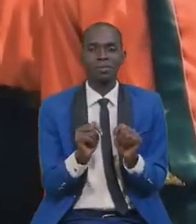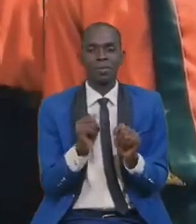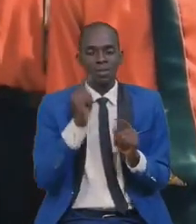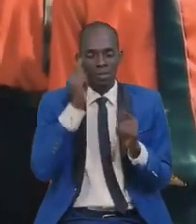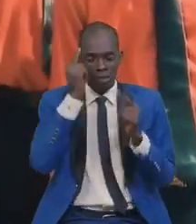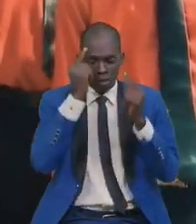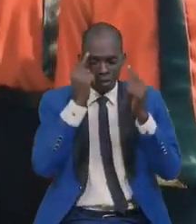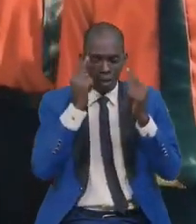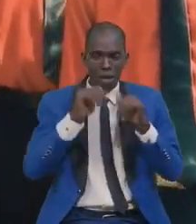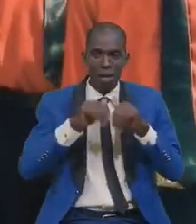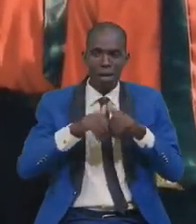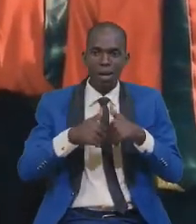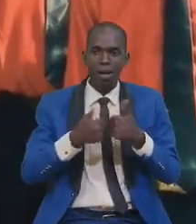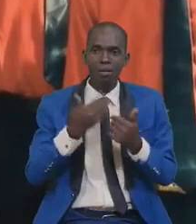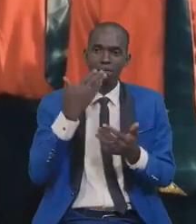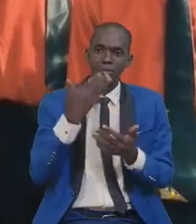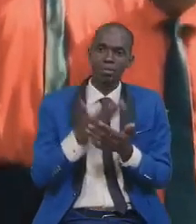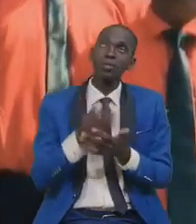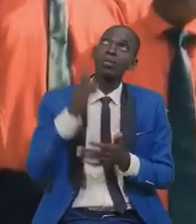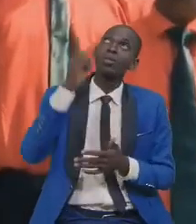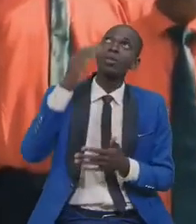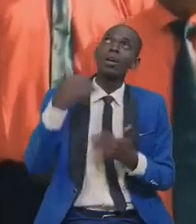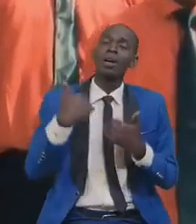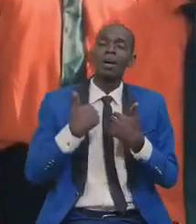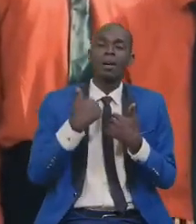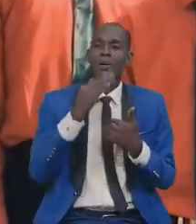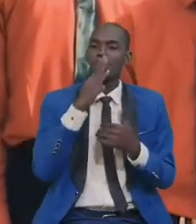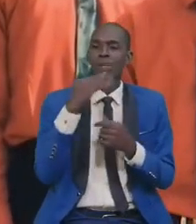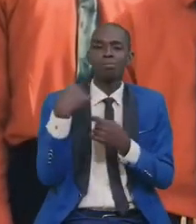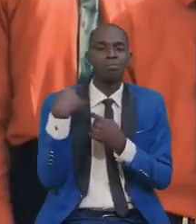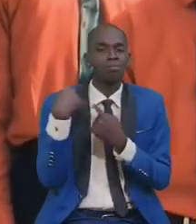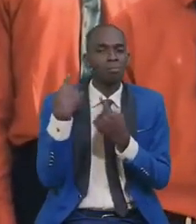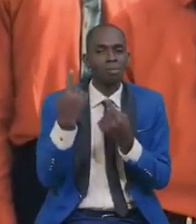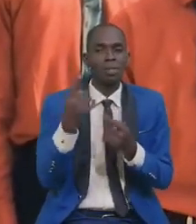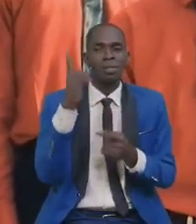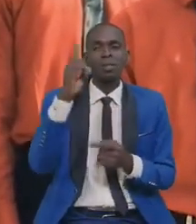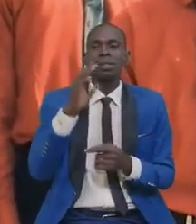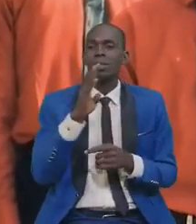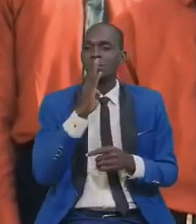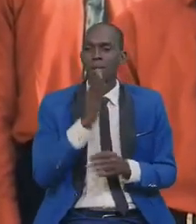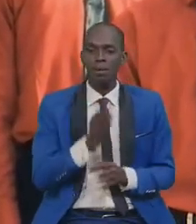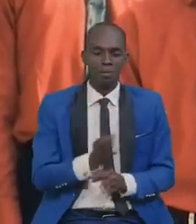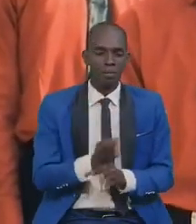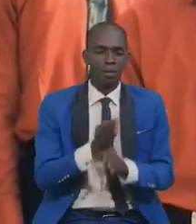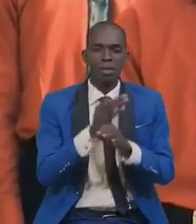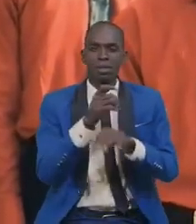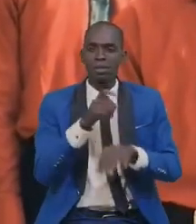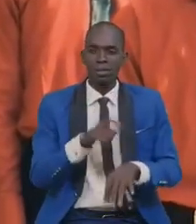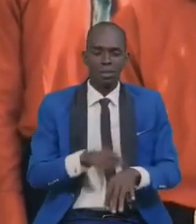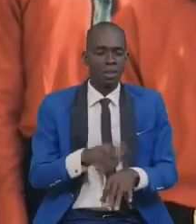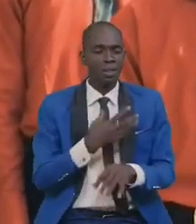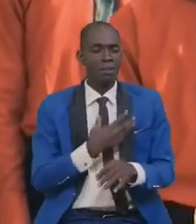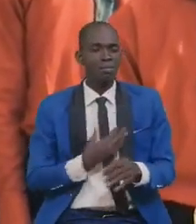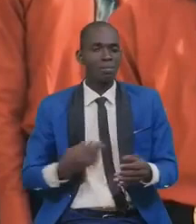Consider how good God's been. He's been faithful time and again.